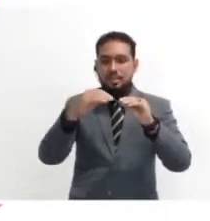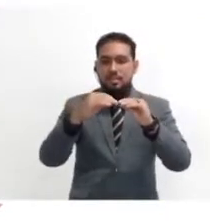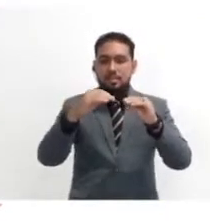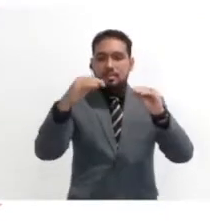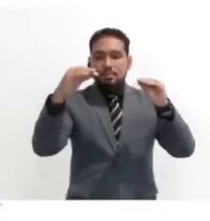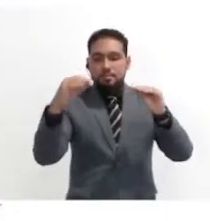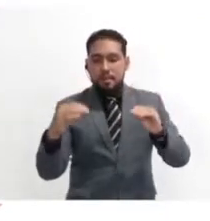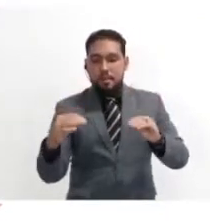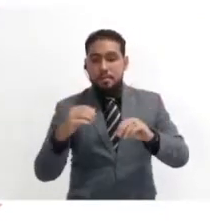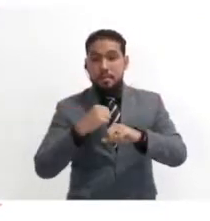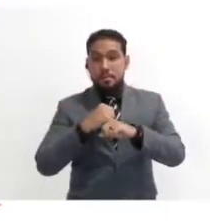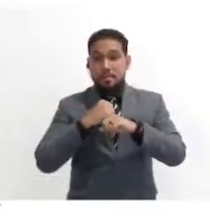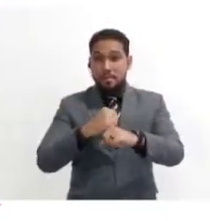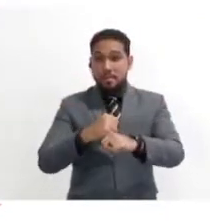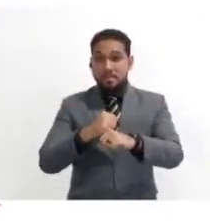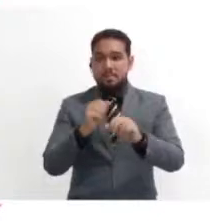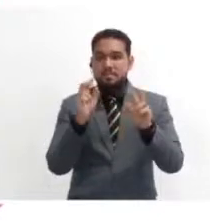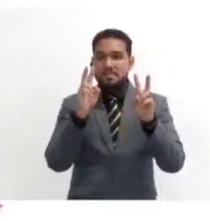all about